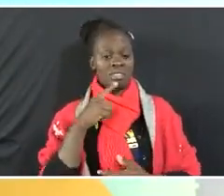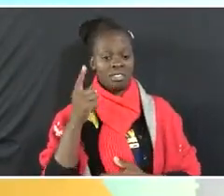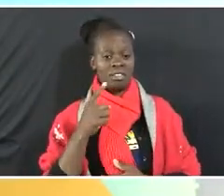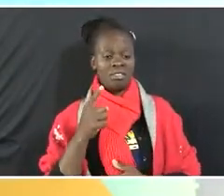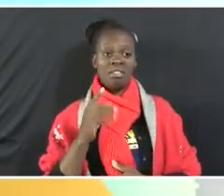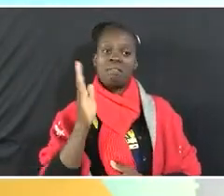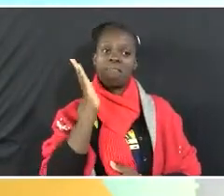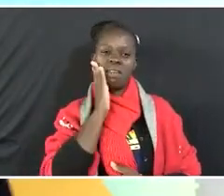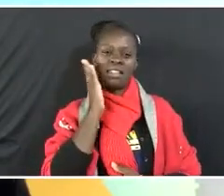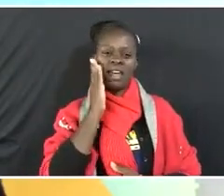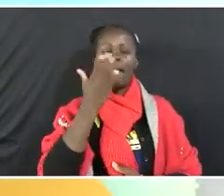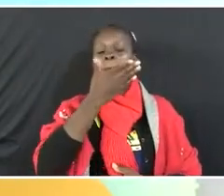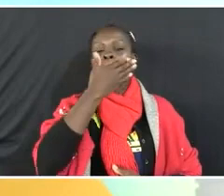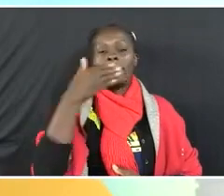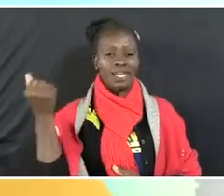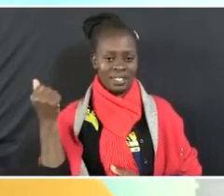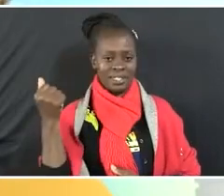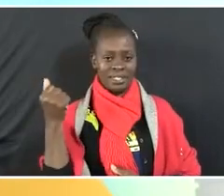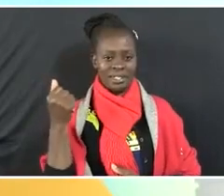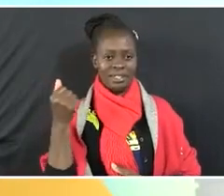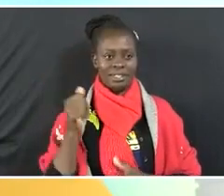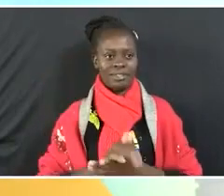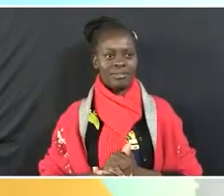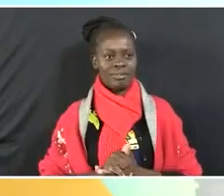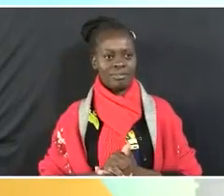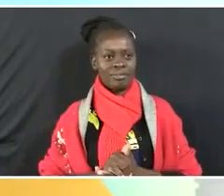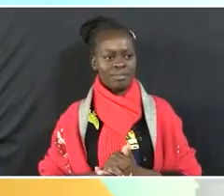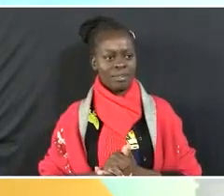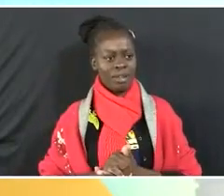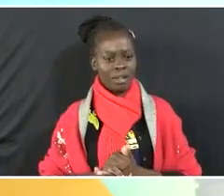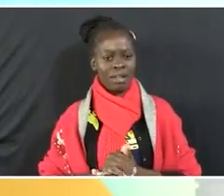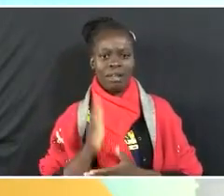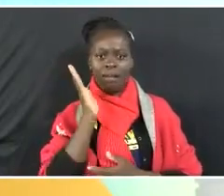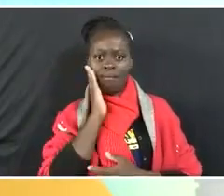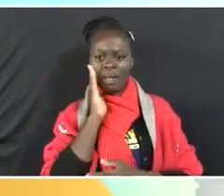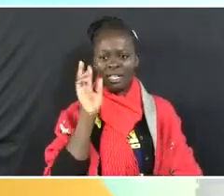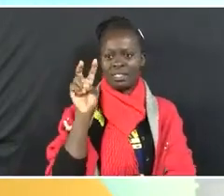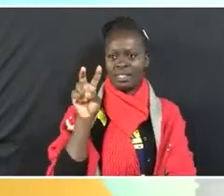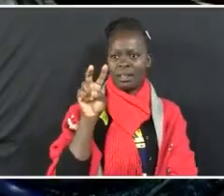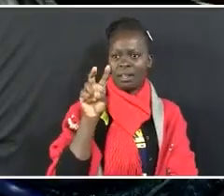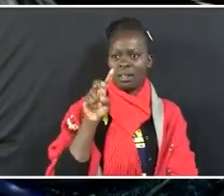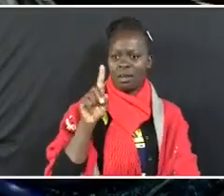best person on the planet. Until your mother is wondering, what poetry is this?